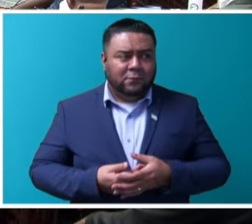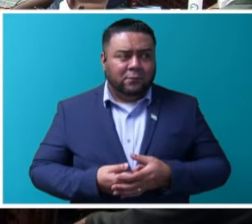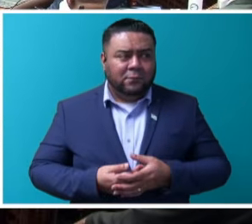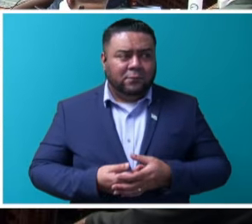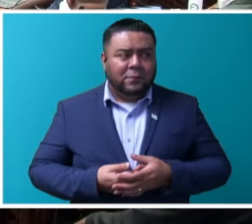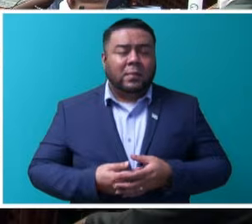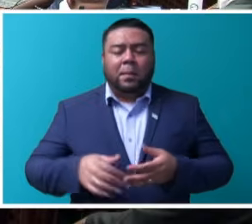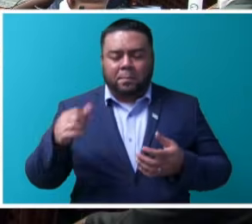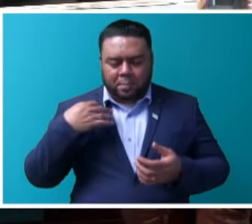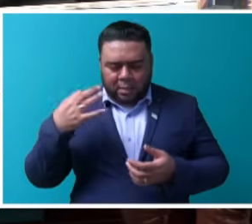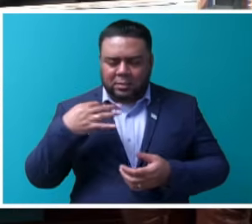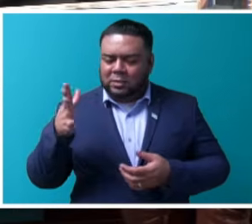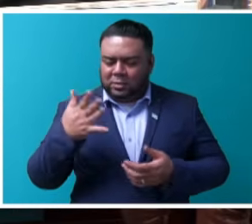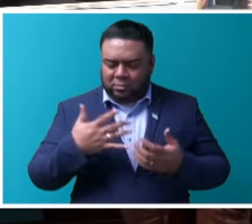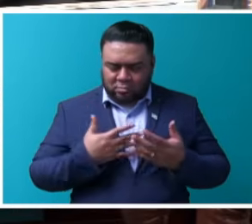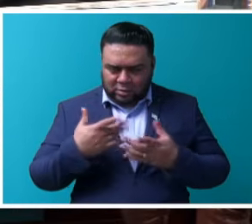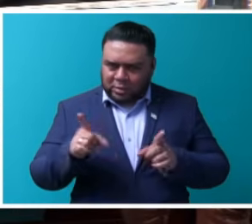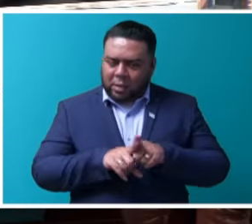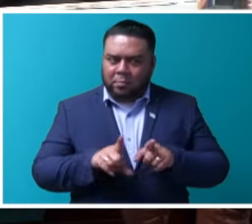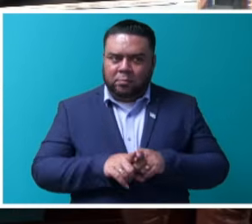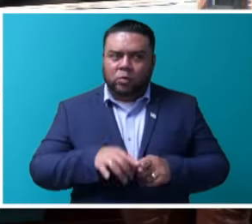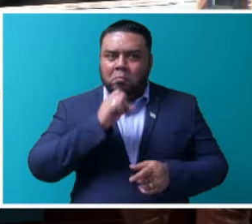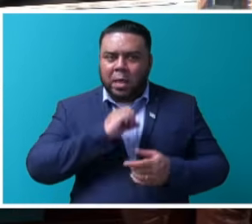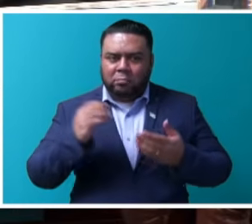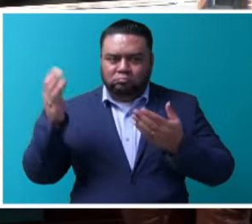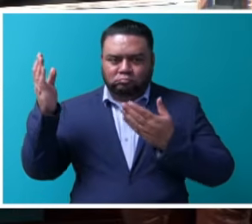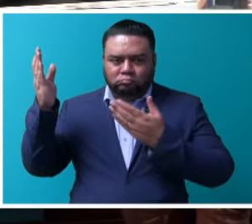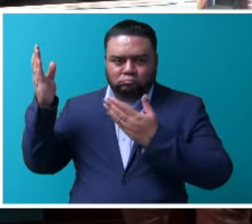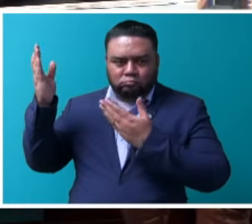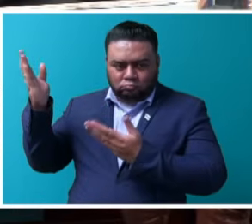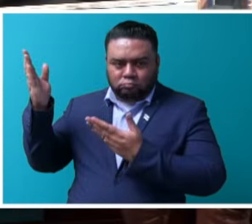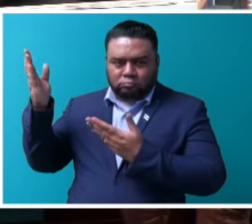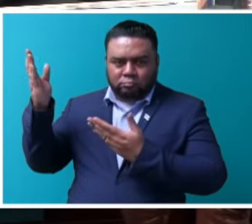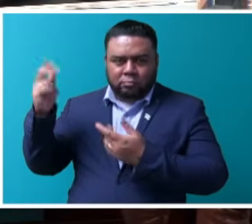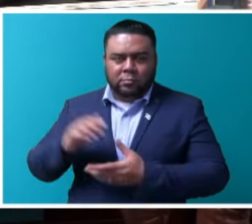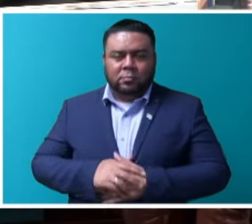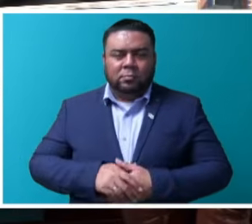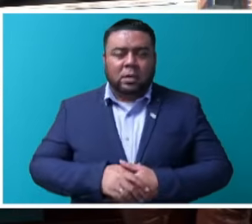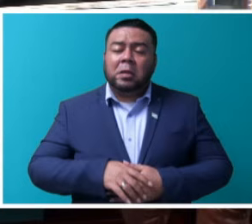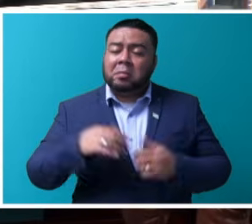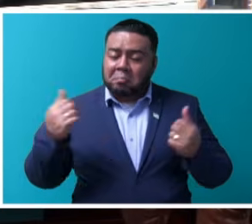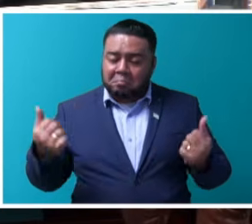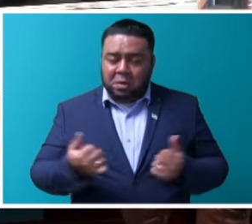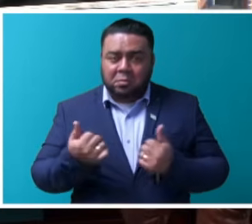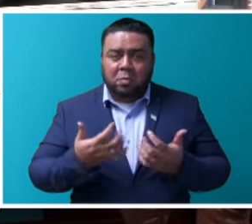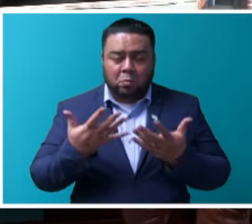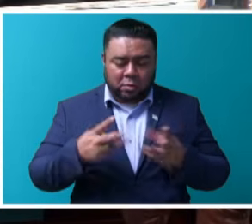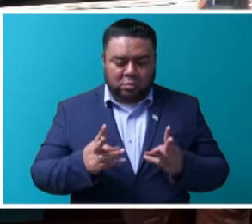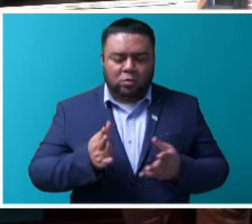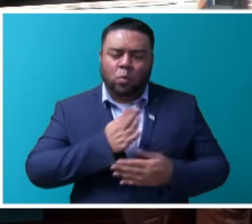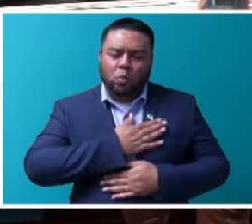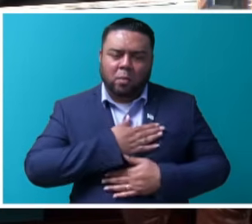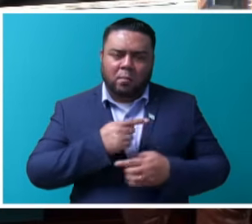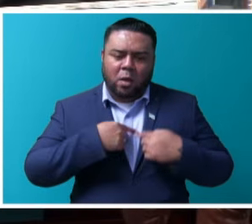equally to Honorable Realu's journey and may in some way console our grieving hearts. And